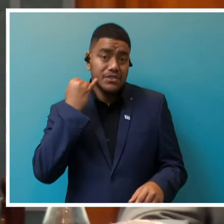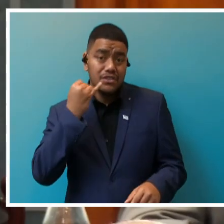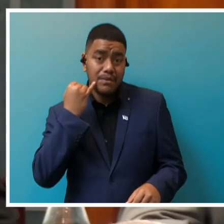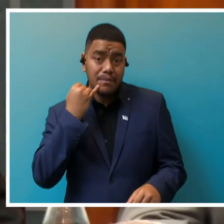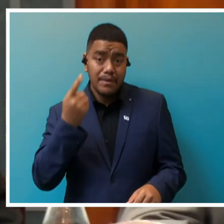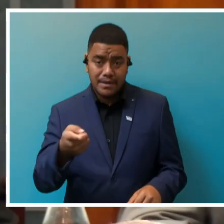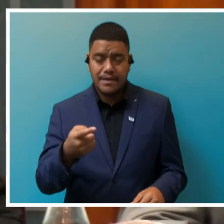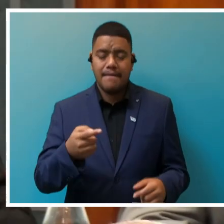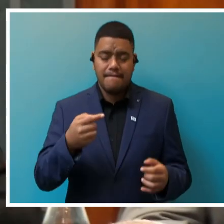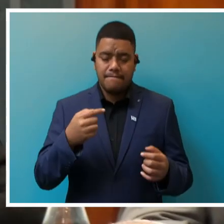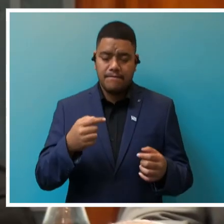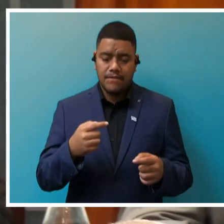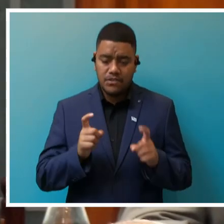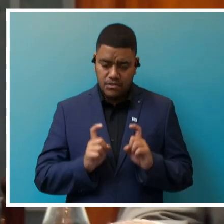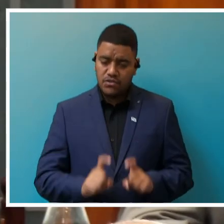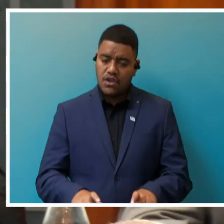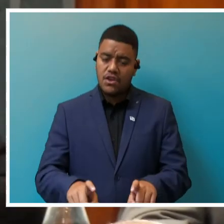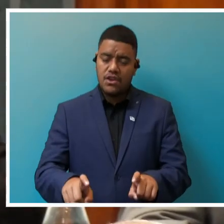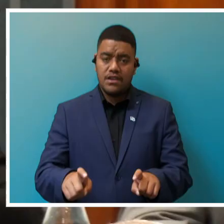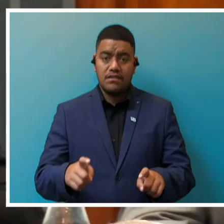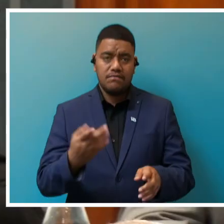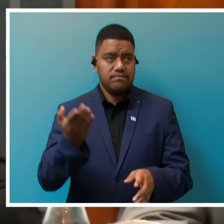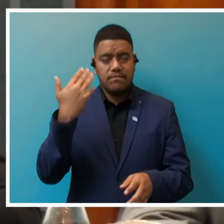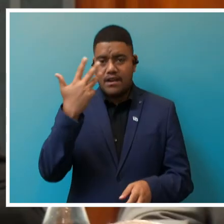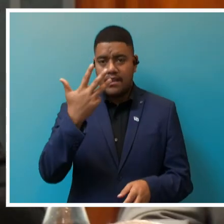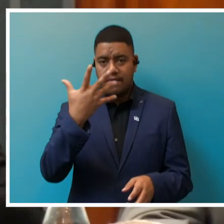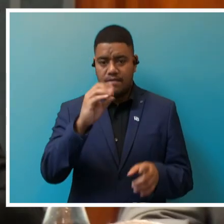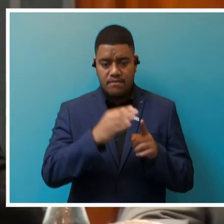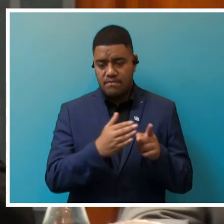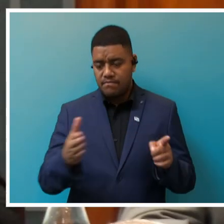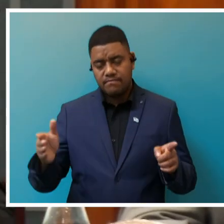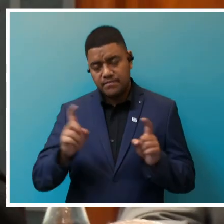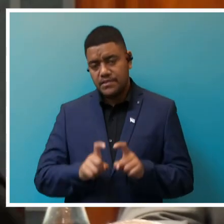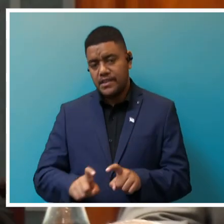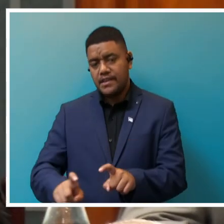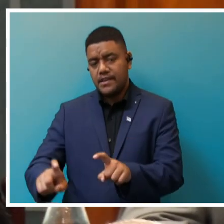remained unchanged since 1950s. This is